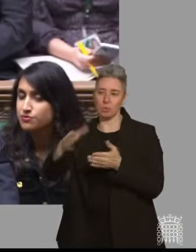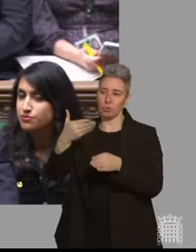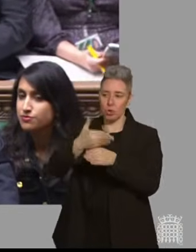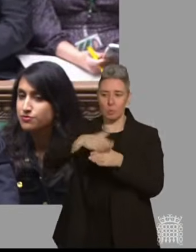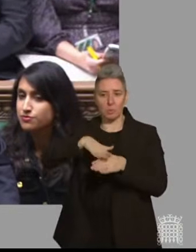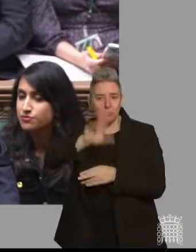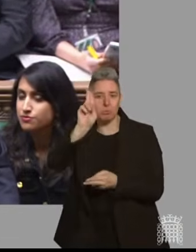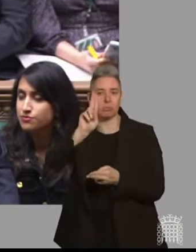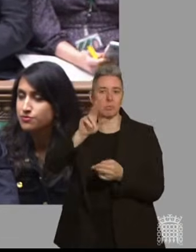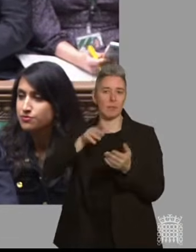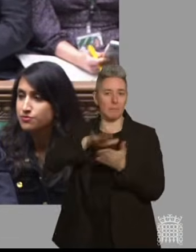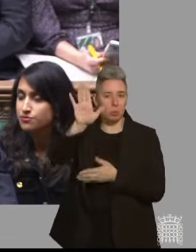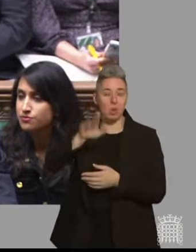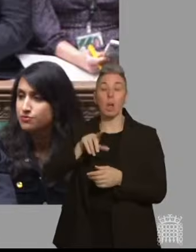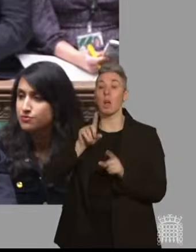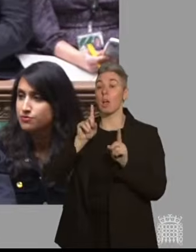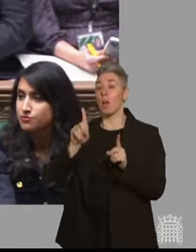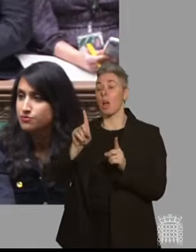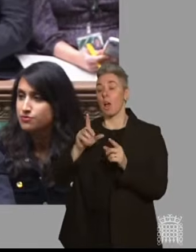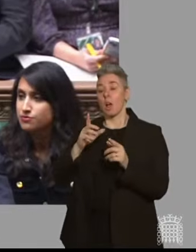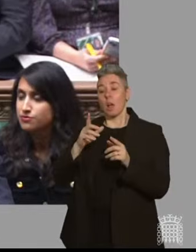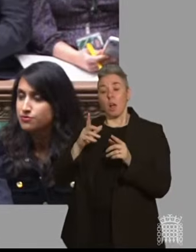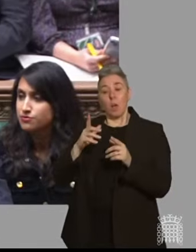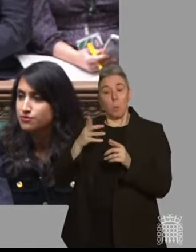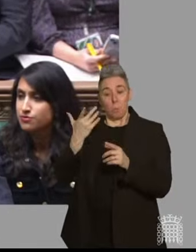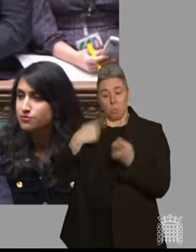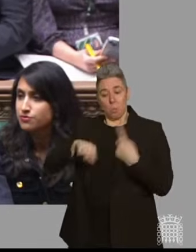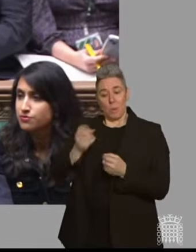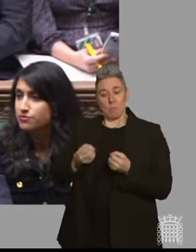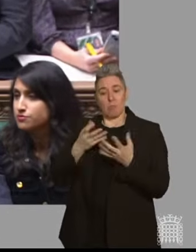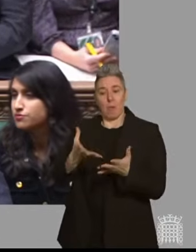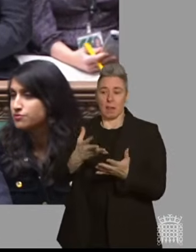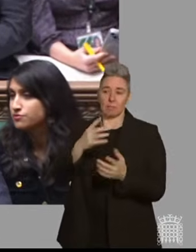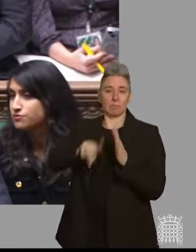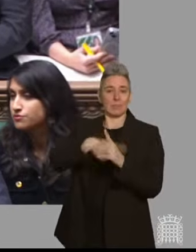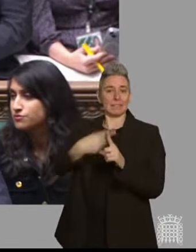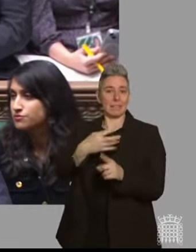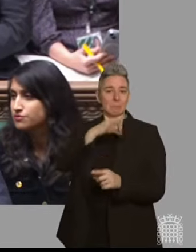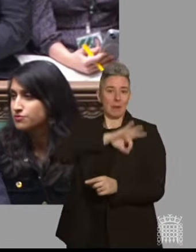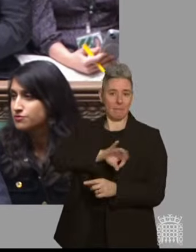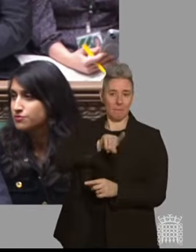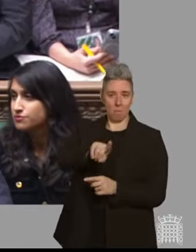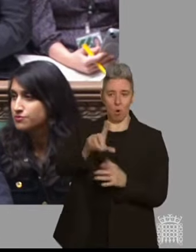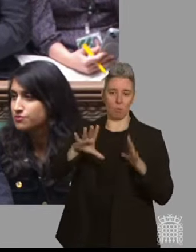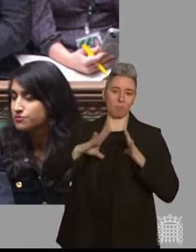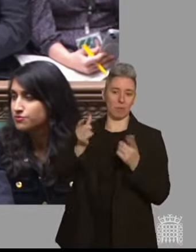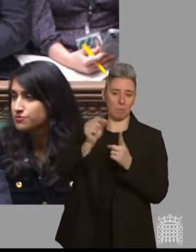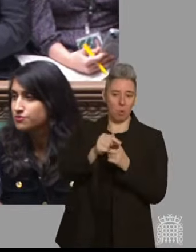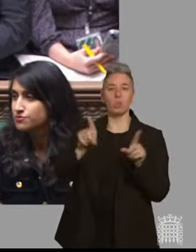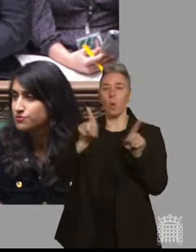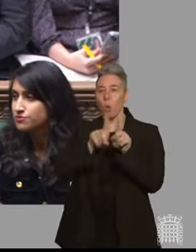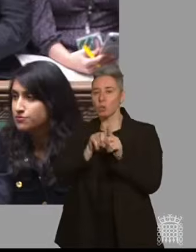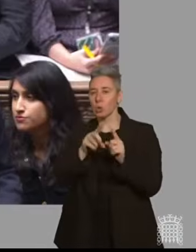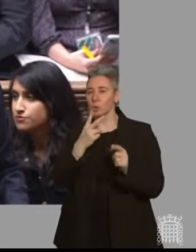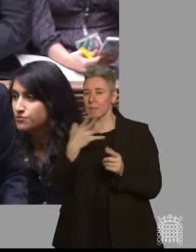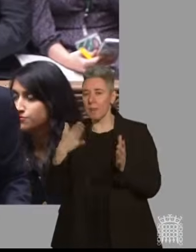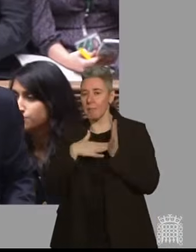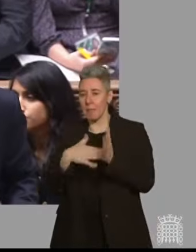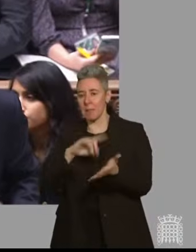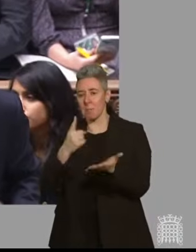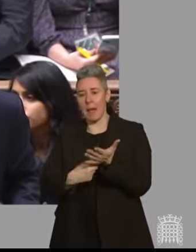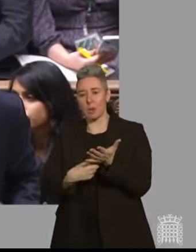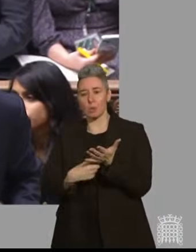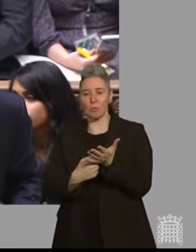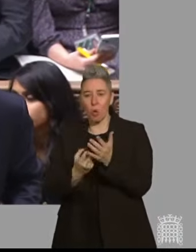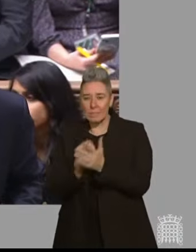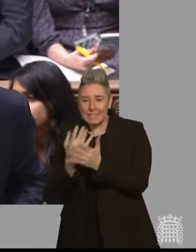tax benefits for a Freeport, there are £25 million of seed funding available to the Freeport in discussions with the government that can be used on